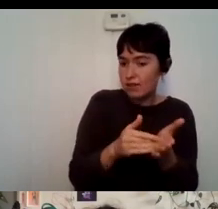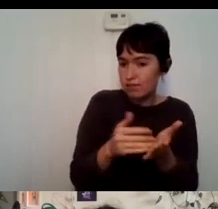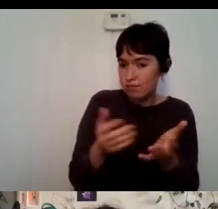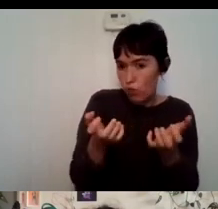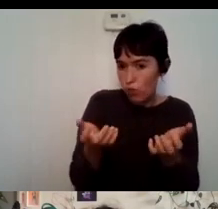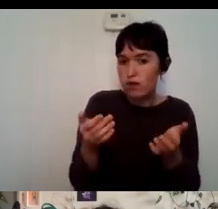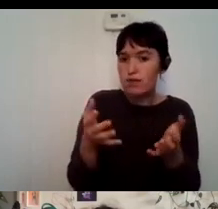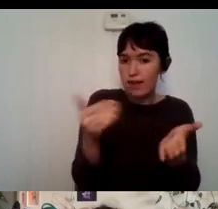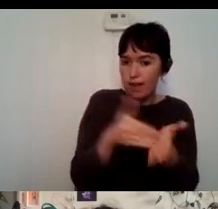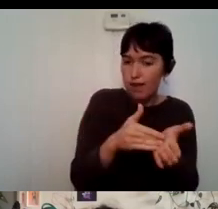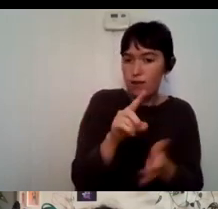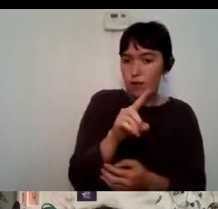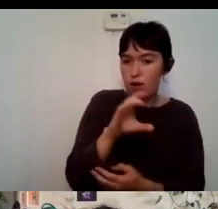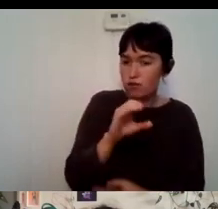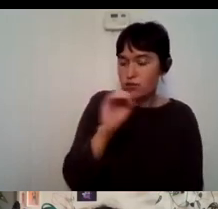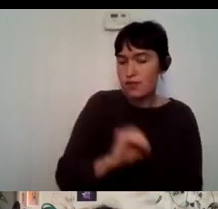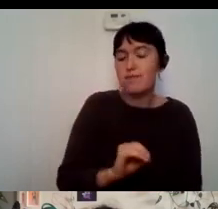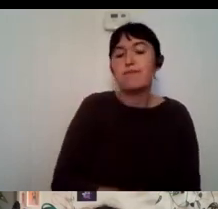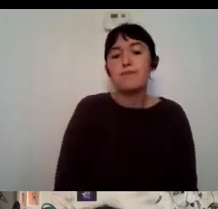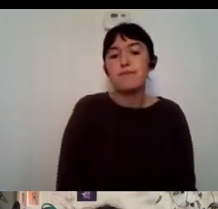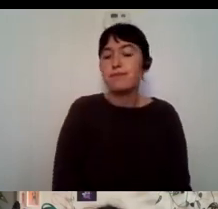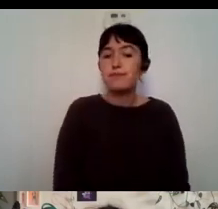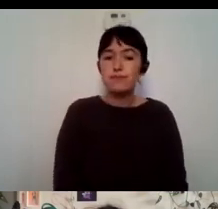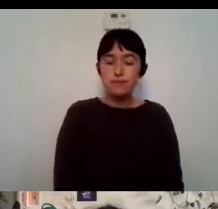So again, we can look at what people do